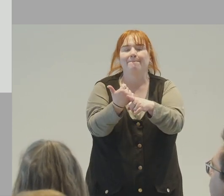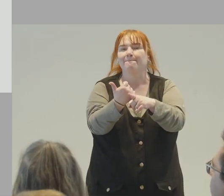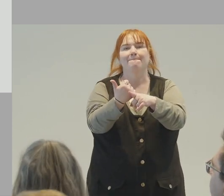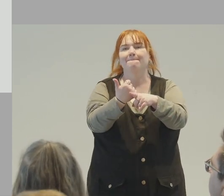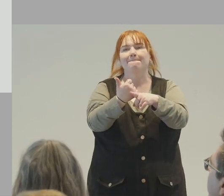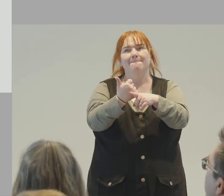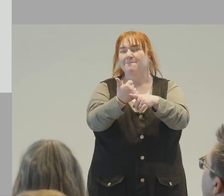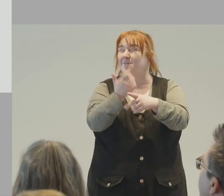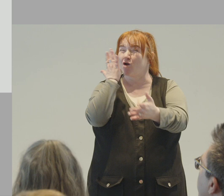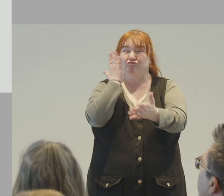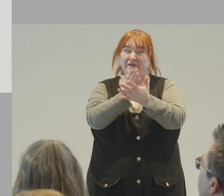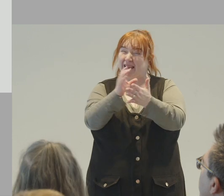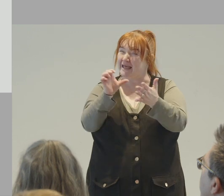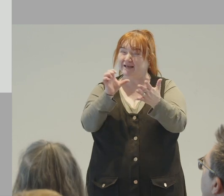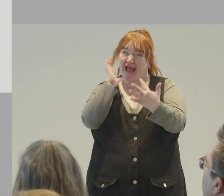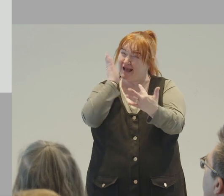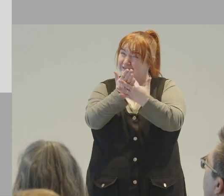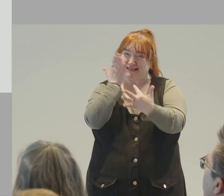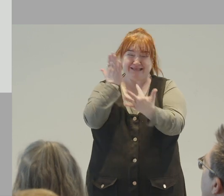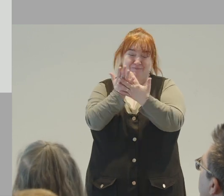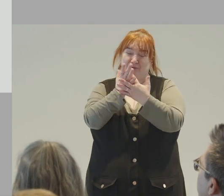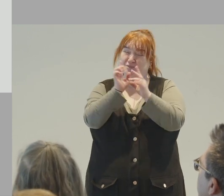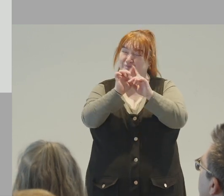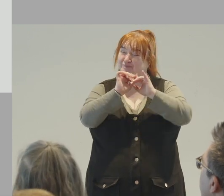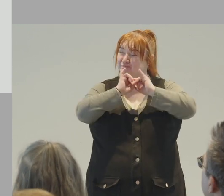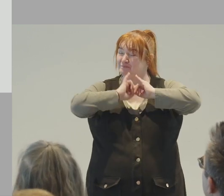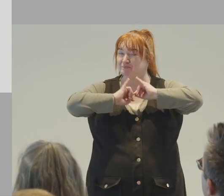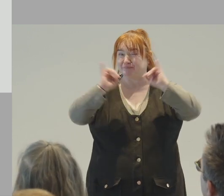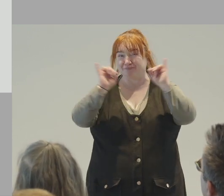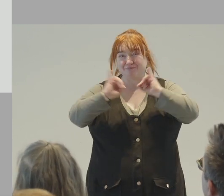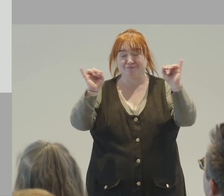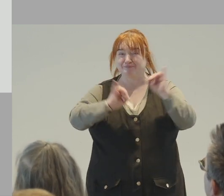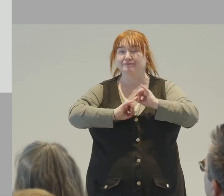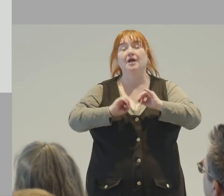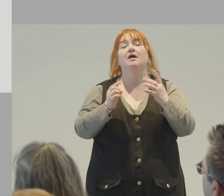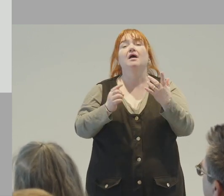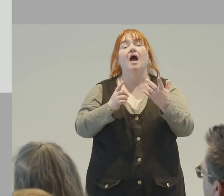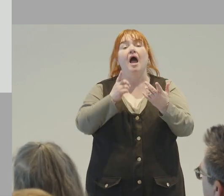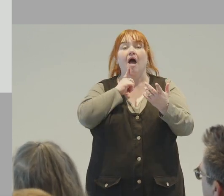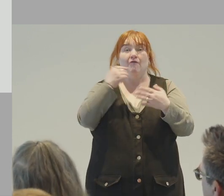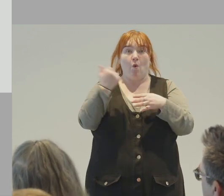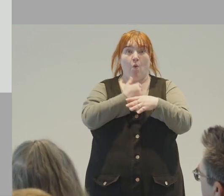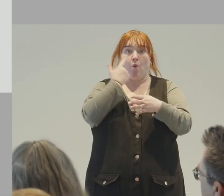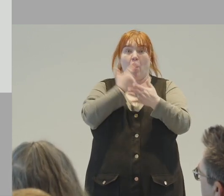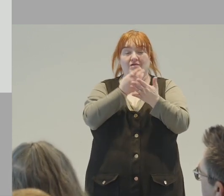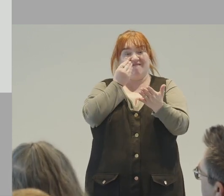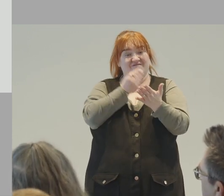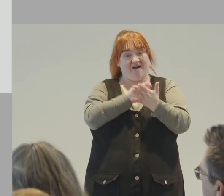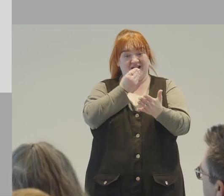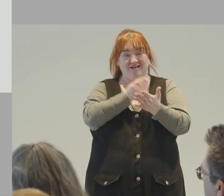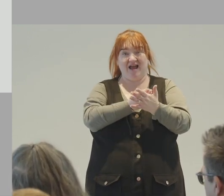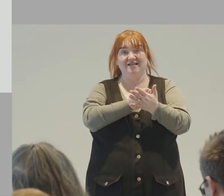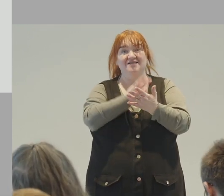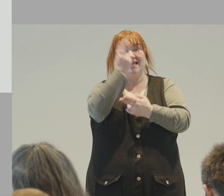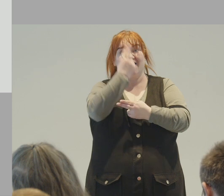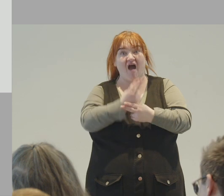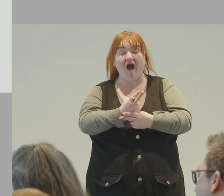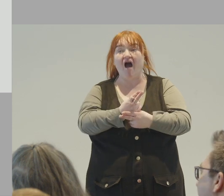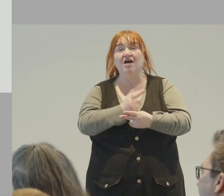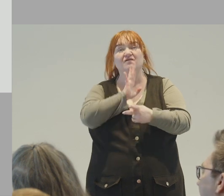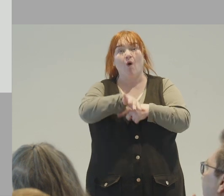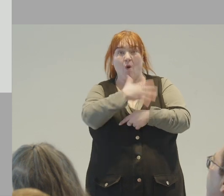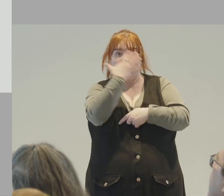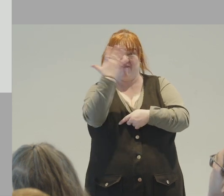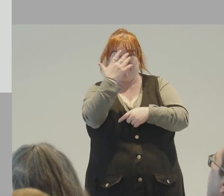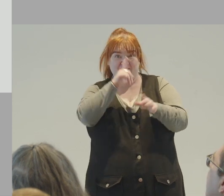people. It is really inaccessible. I have worked in finance, in the arts for almost 15